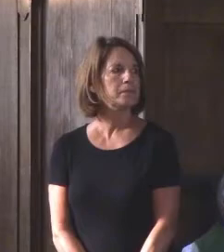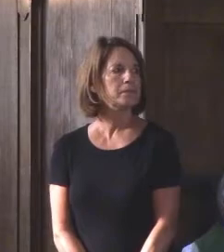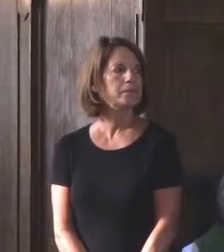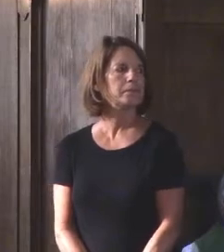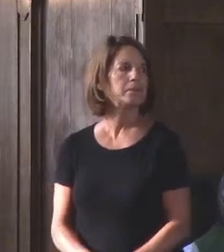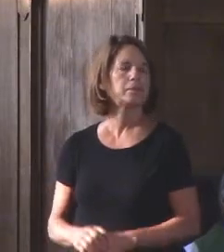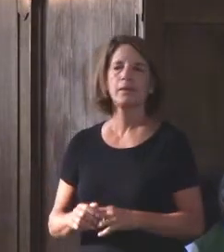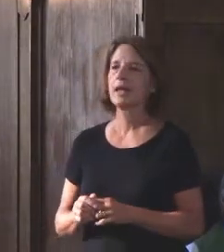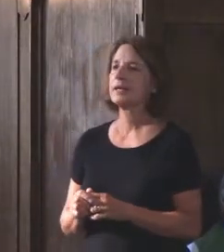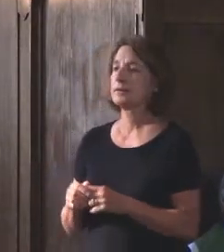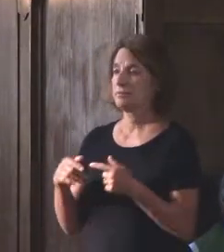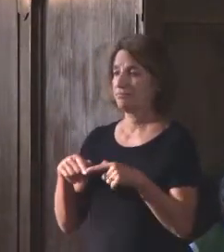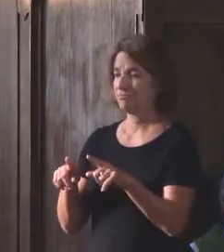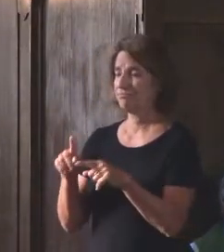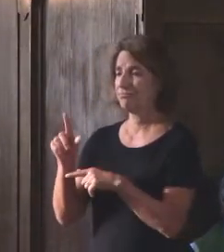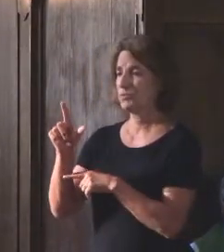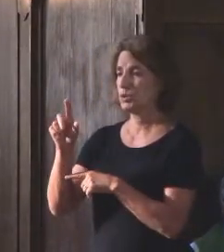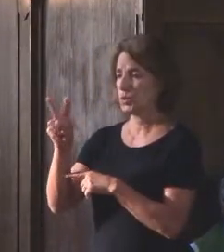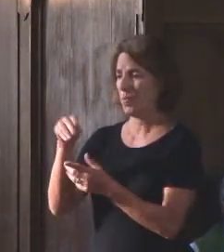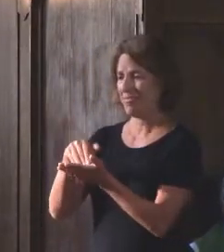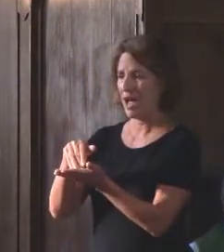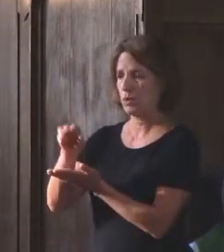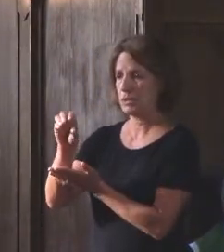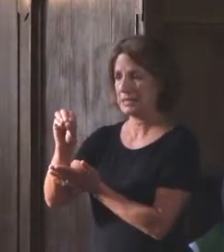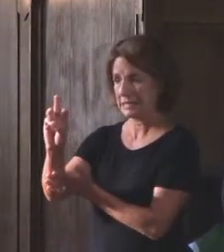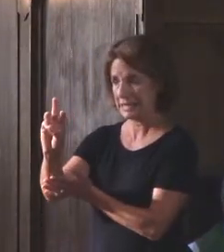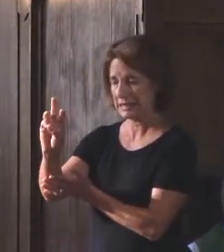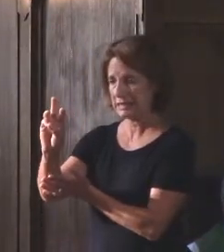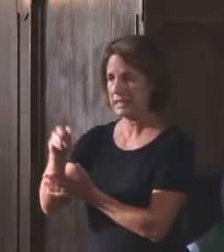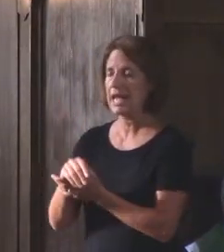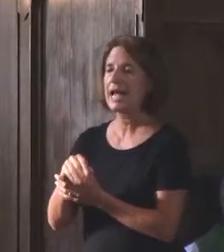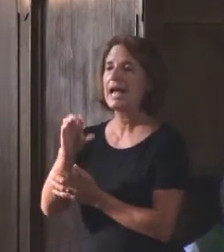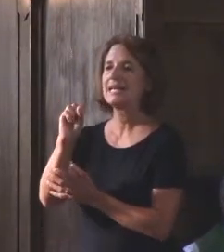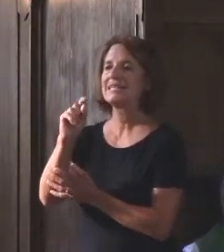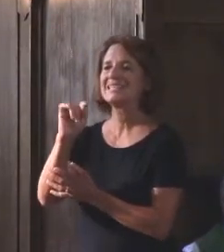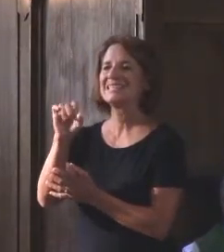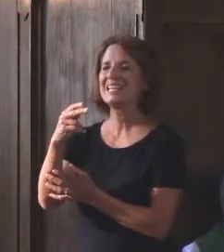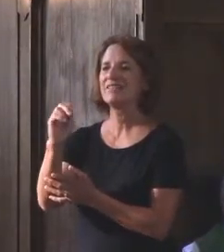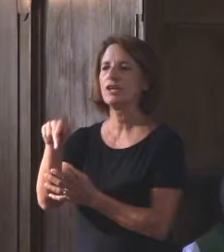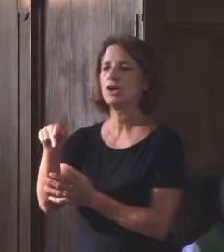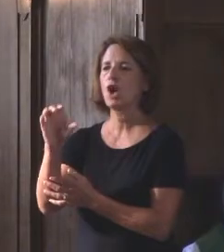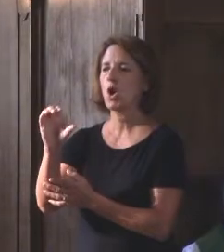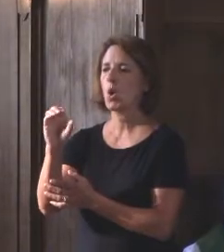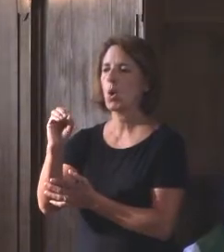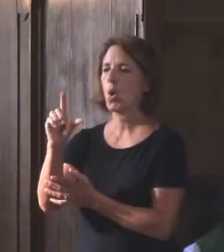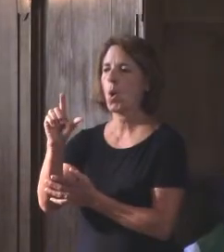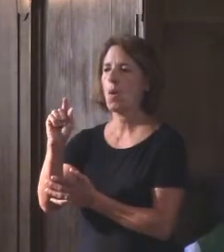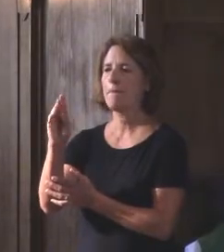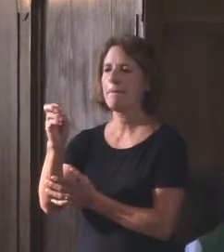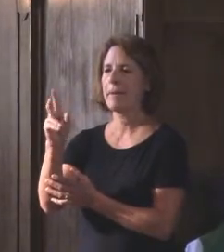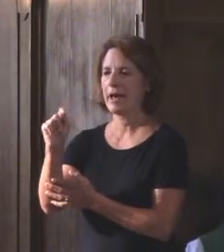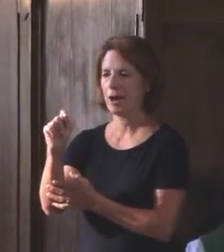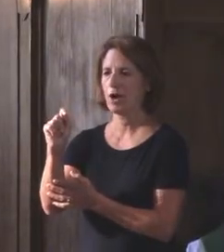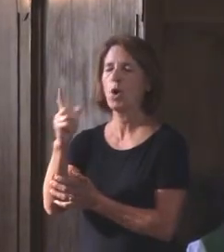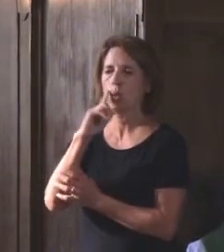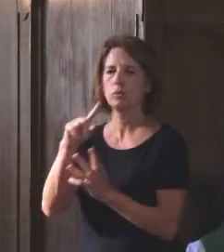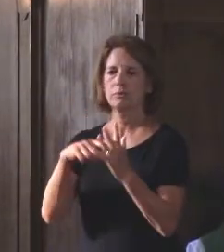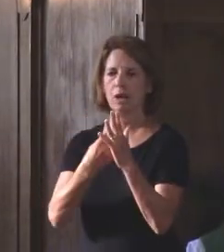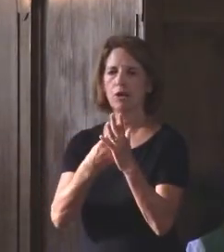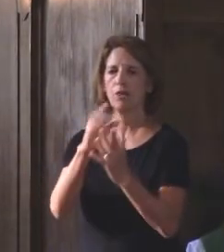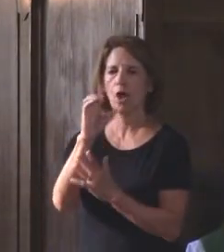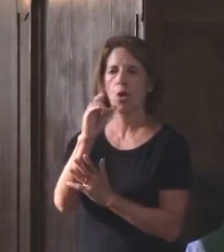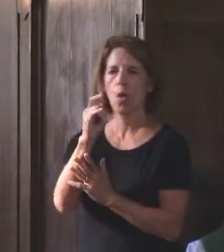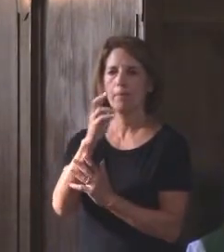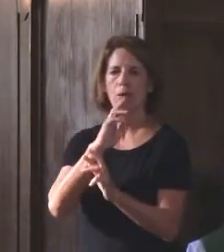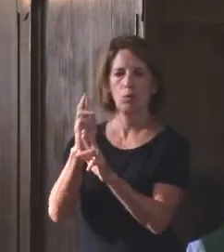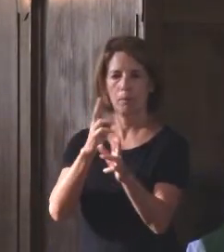In 2006, Stephen Colbert, who then ran the satirical news show The Colbert Report, was invited to be